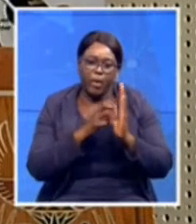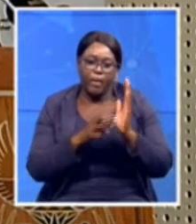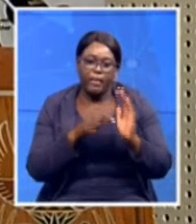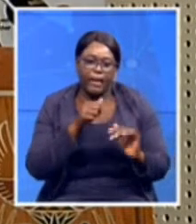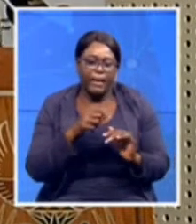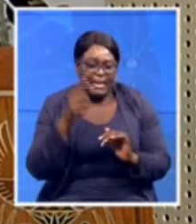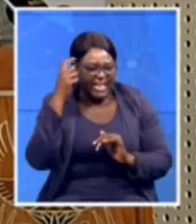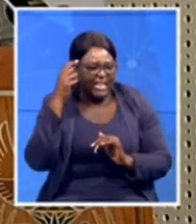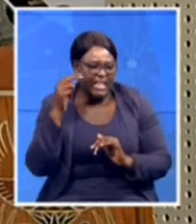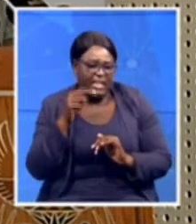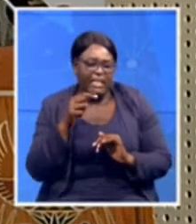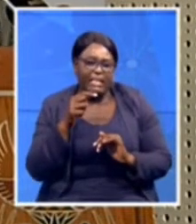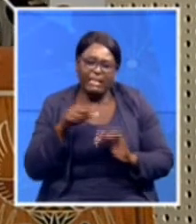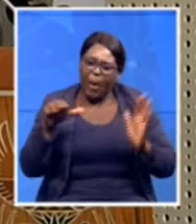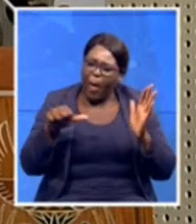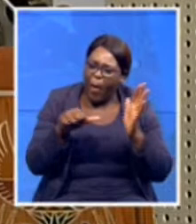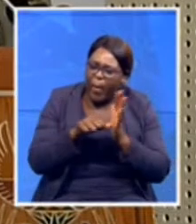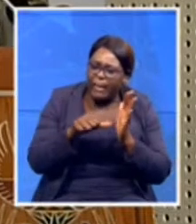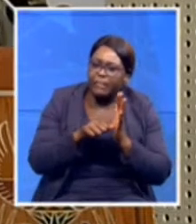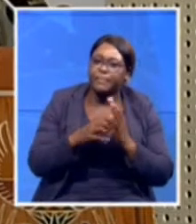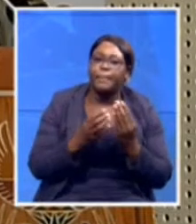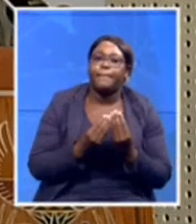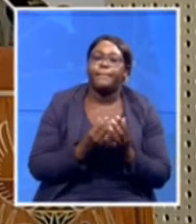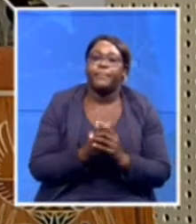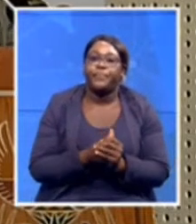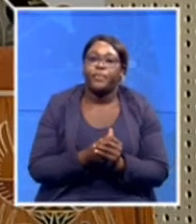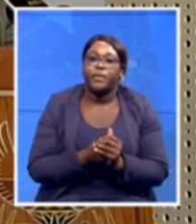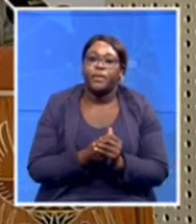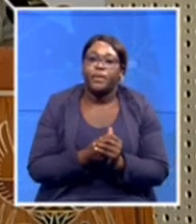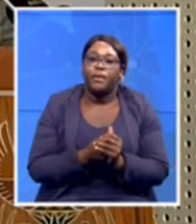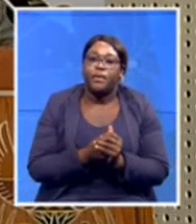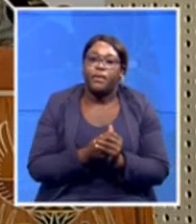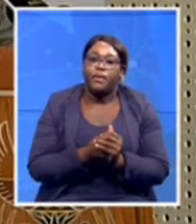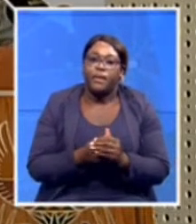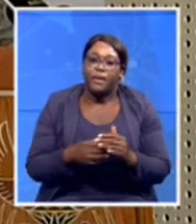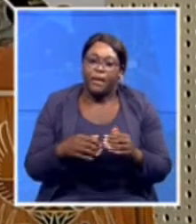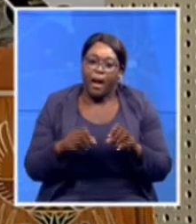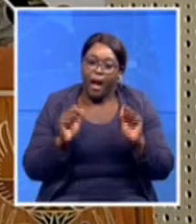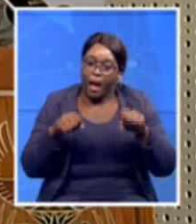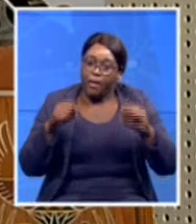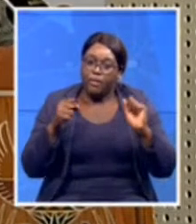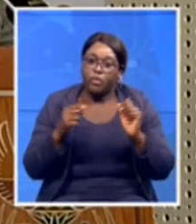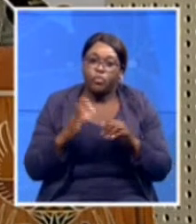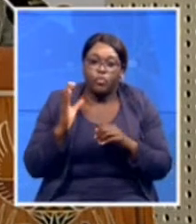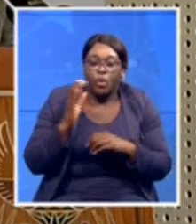call head of executive of shared service at FPB,